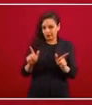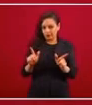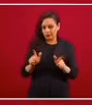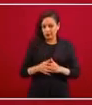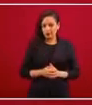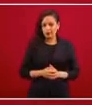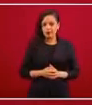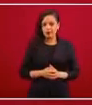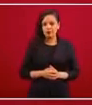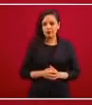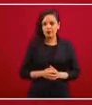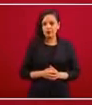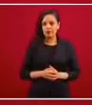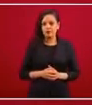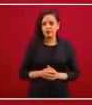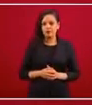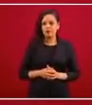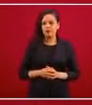very important.